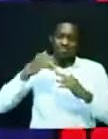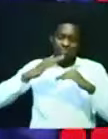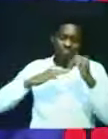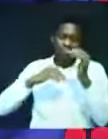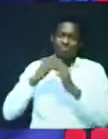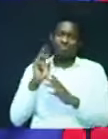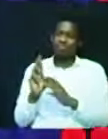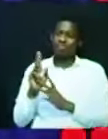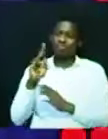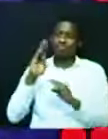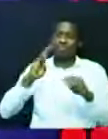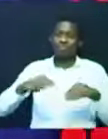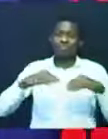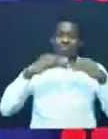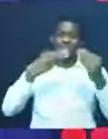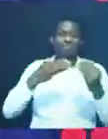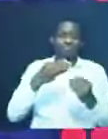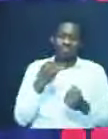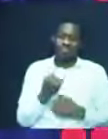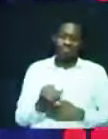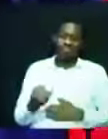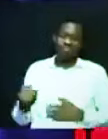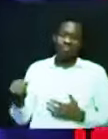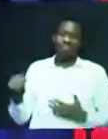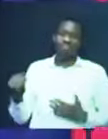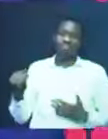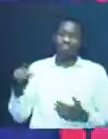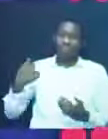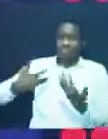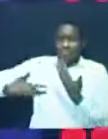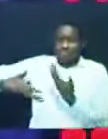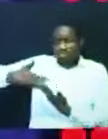dum besi ho. And give you inheritance. Amma mu ejapade.